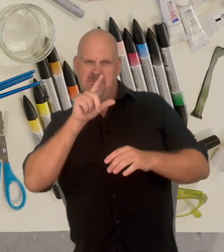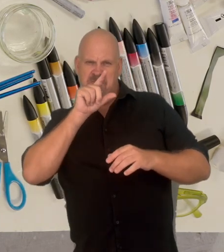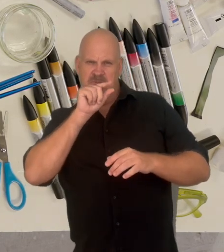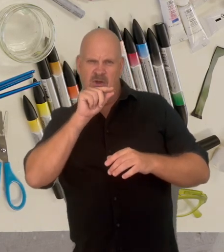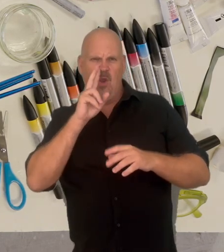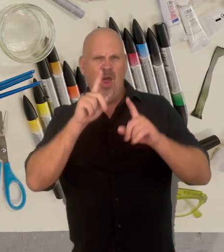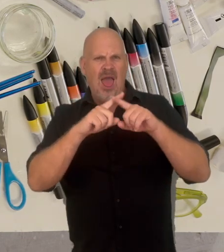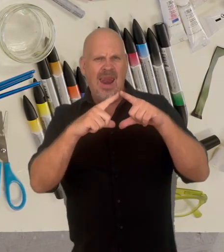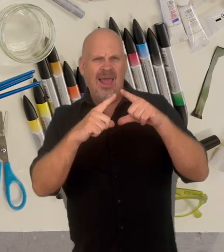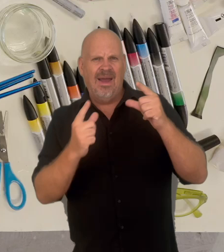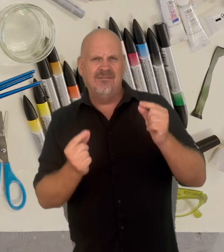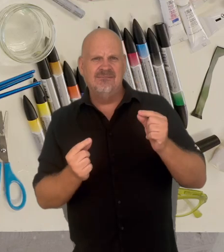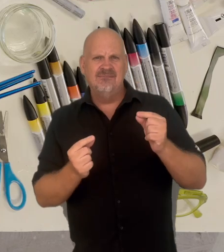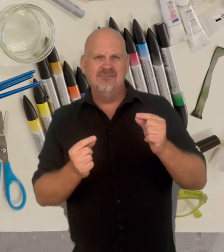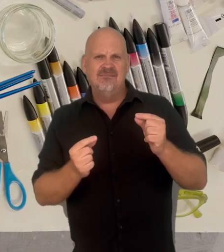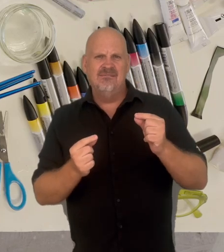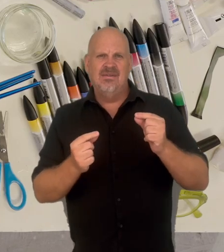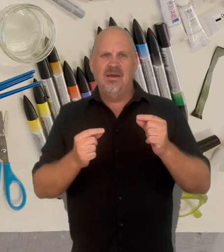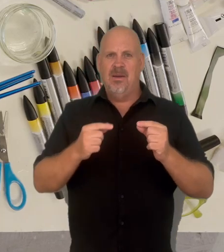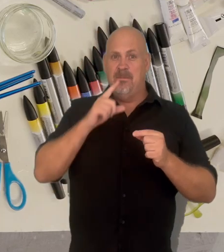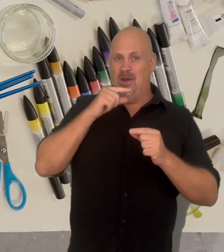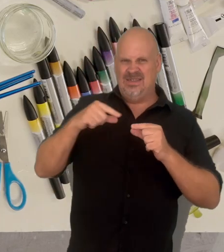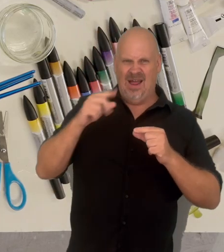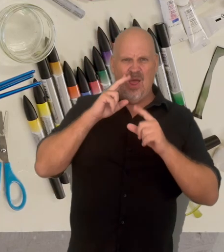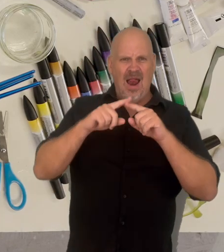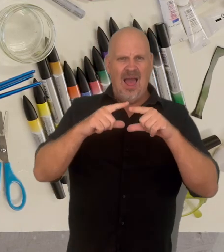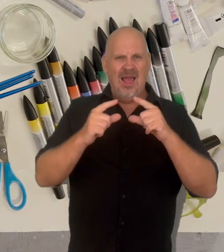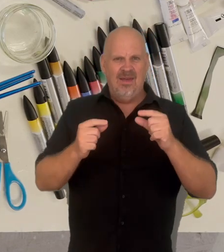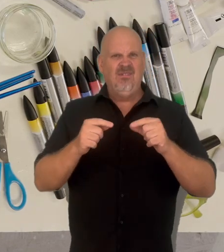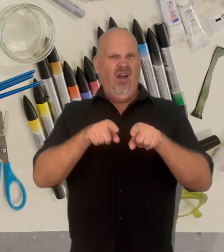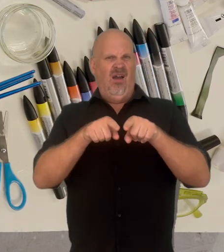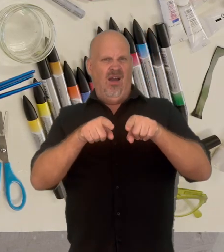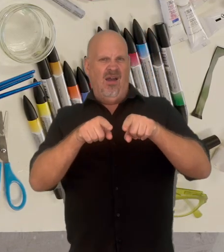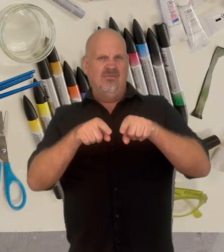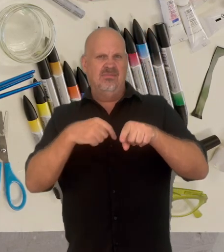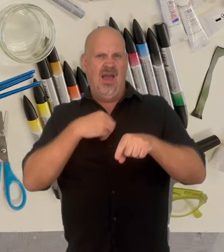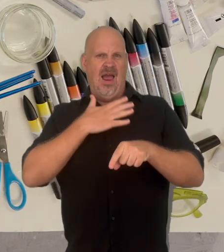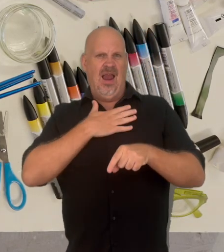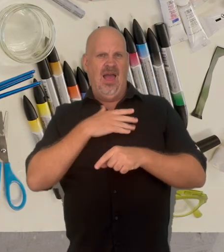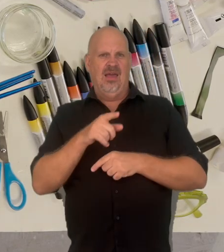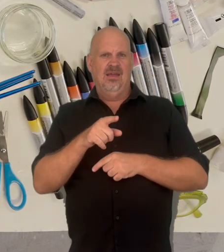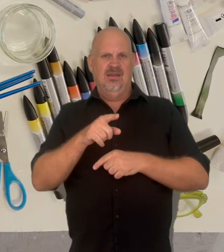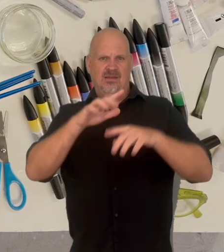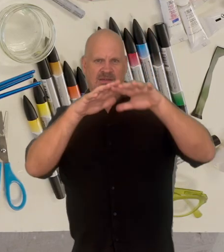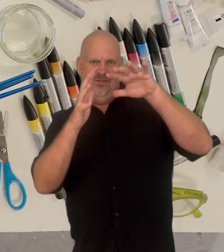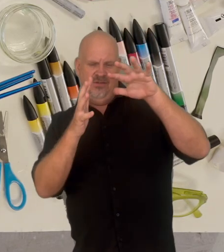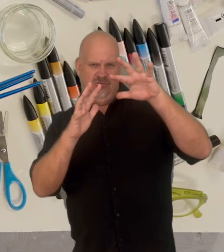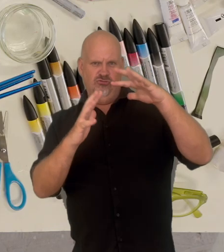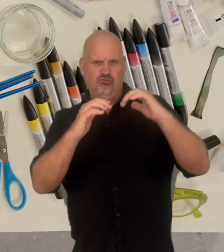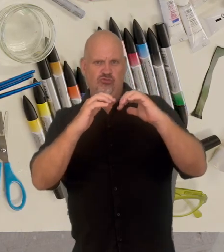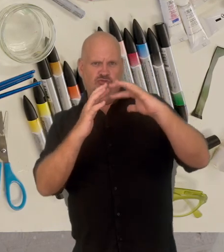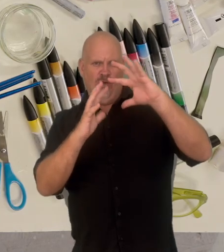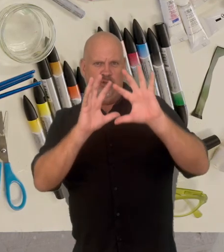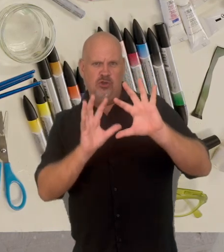now rather than the tail of the bird. So I think I'm going to go with this, and I like this structure. So now we're going to